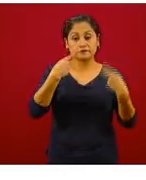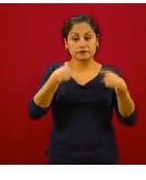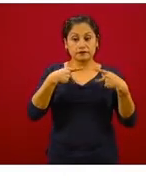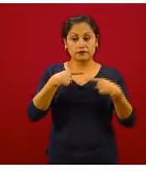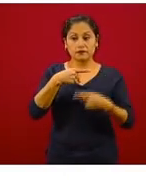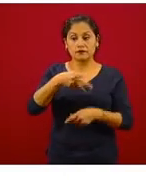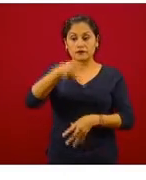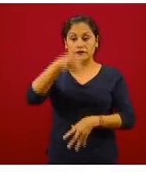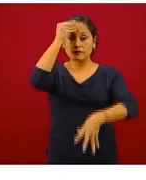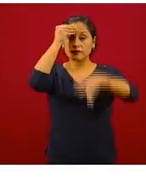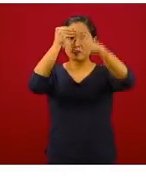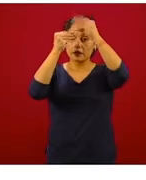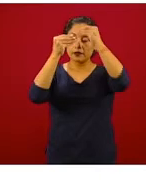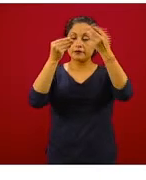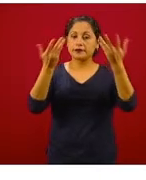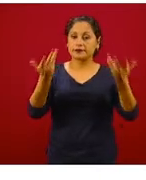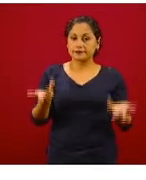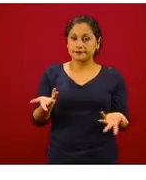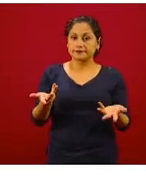for health.